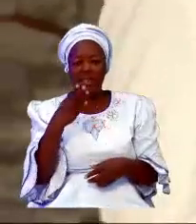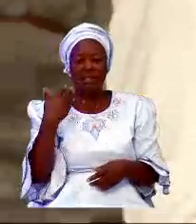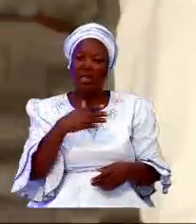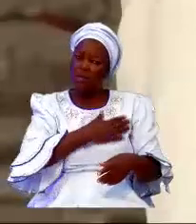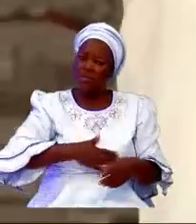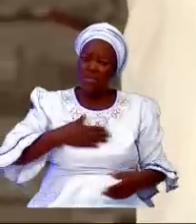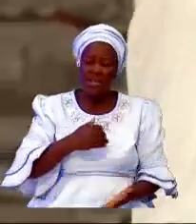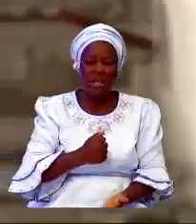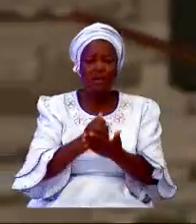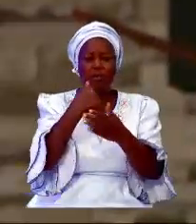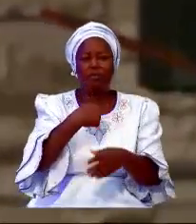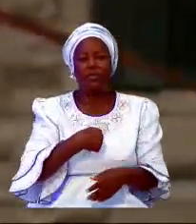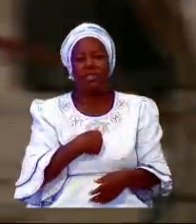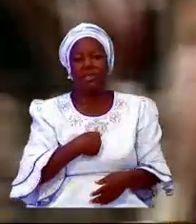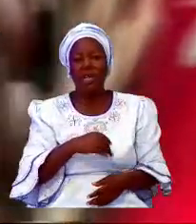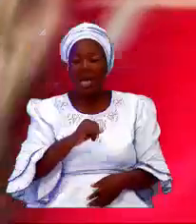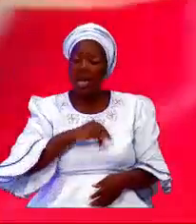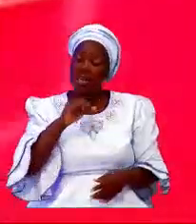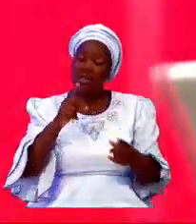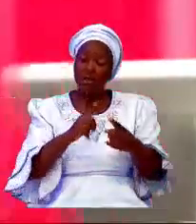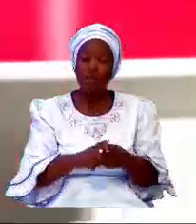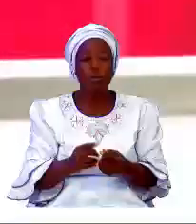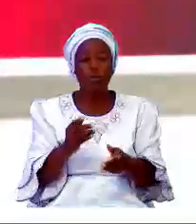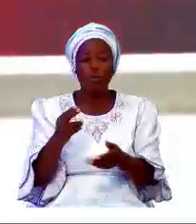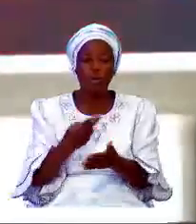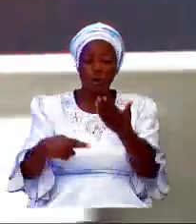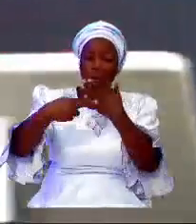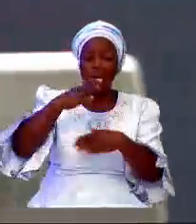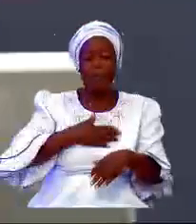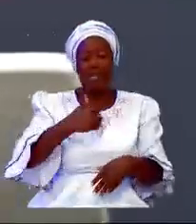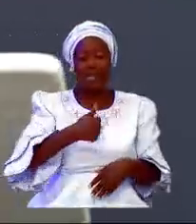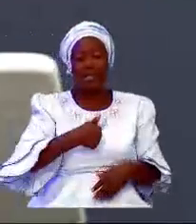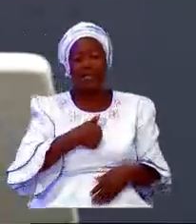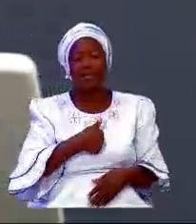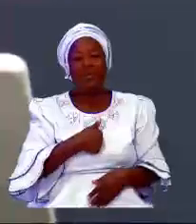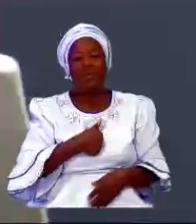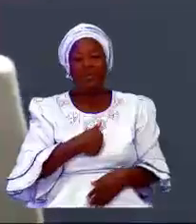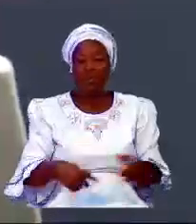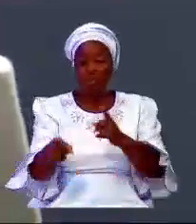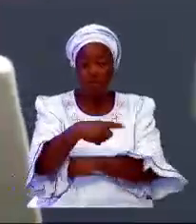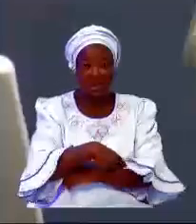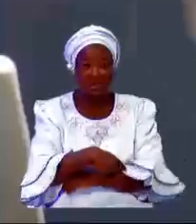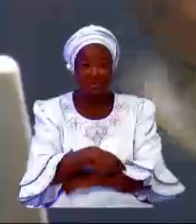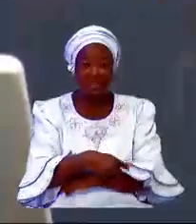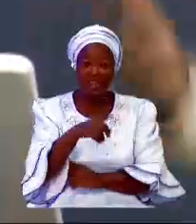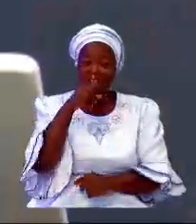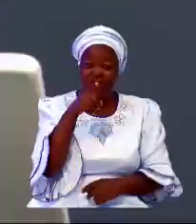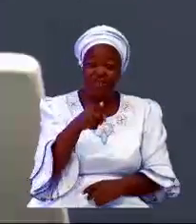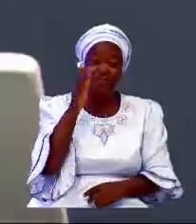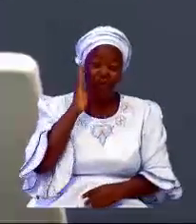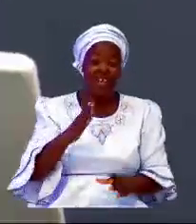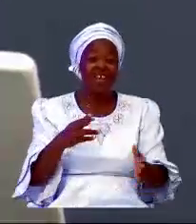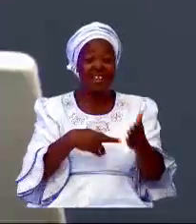to Ghana. And he said, please help me. I need to recover myself,